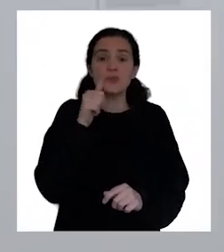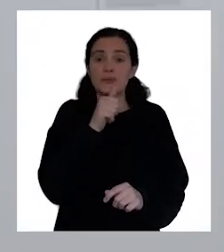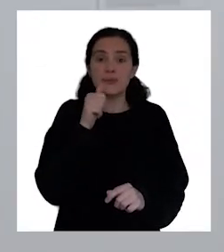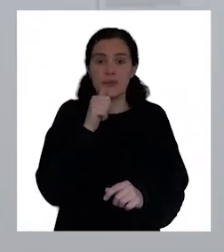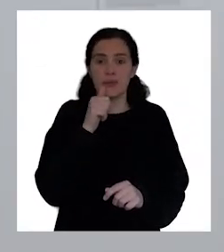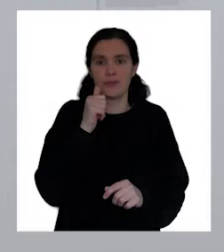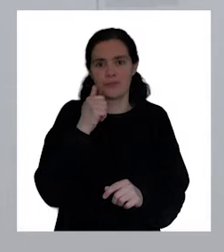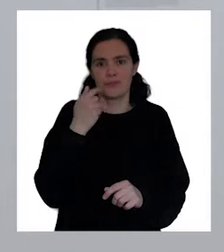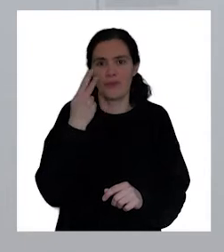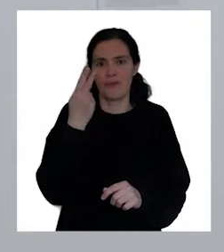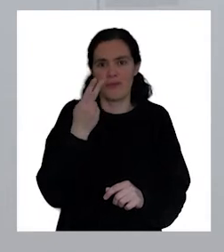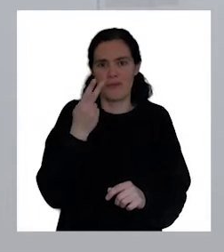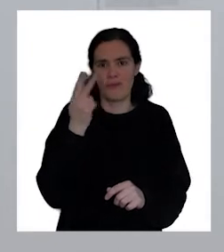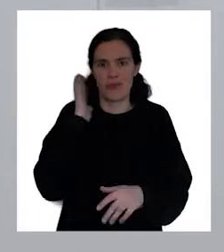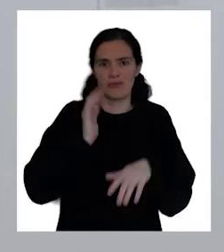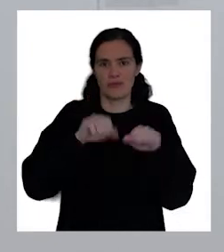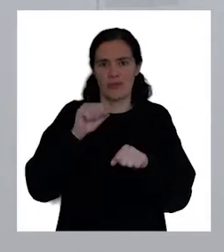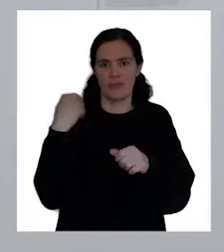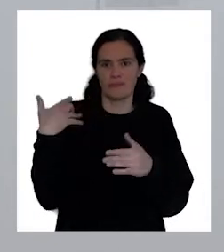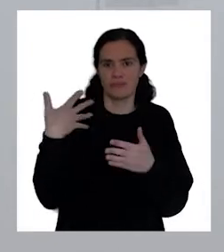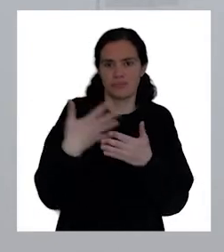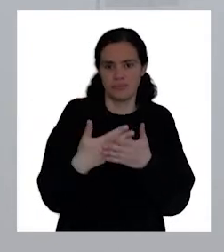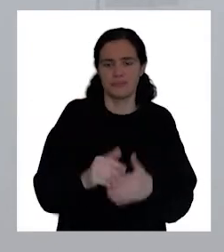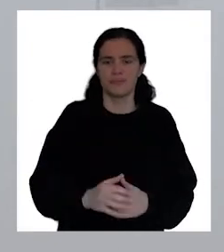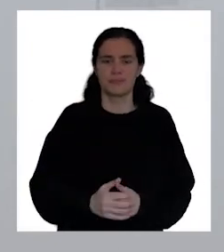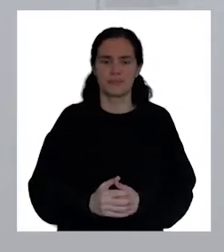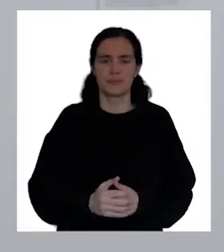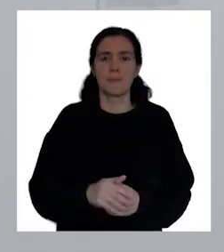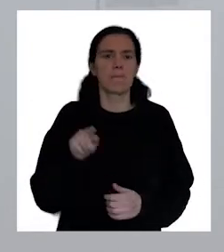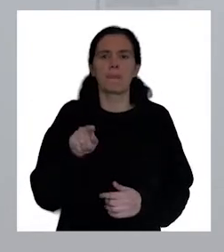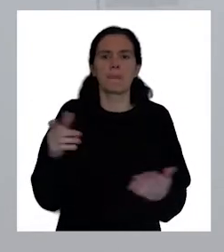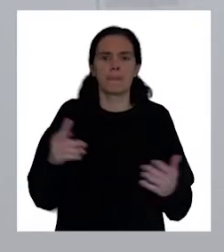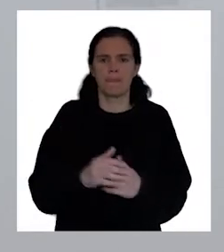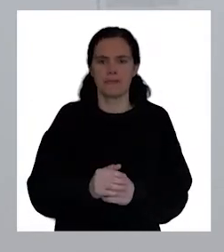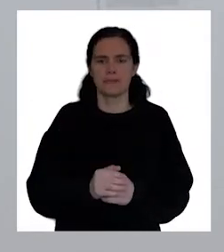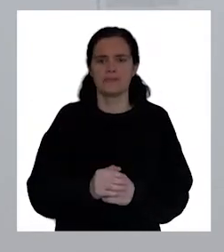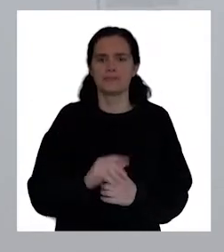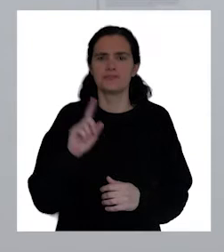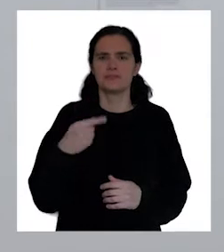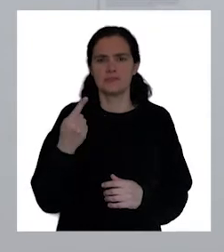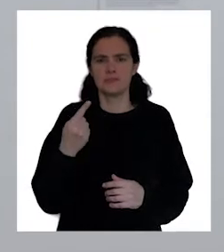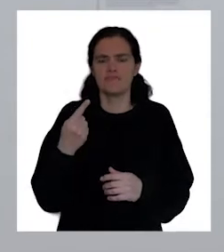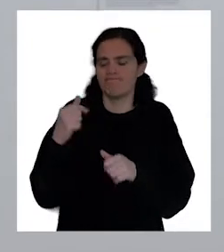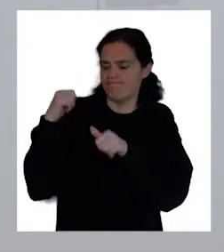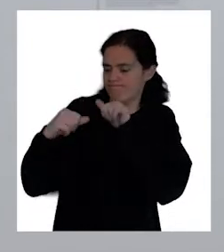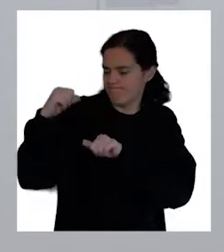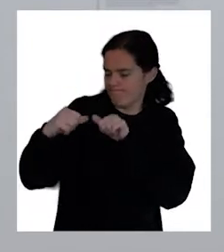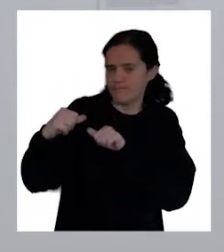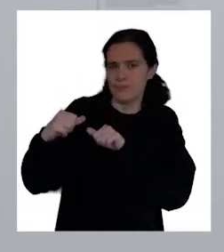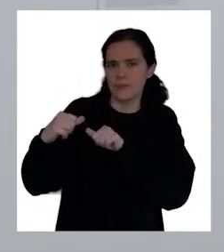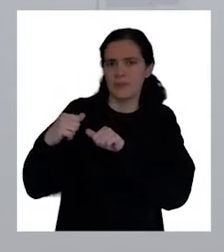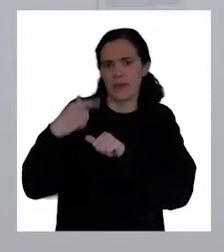his entire slave life. Just with that, with the